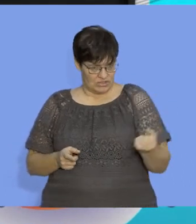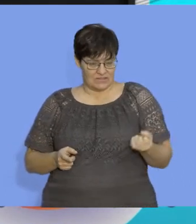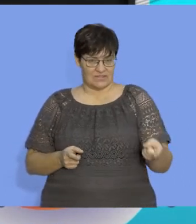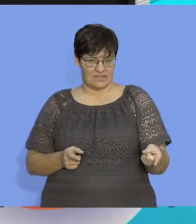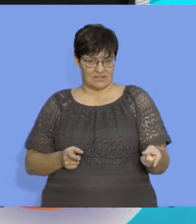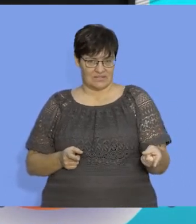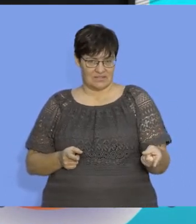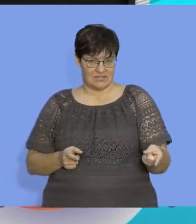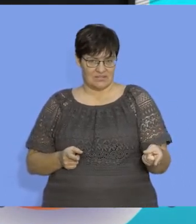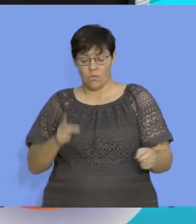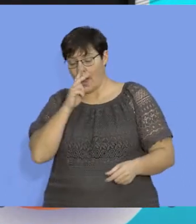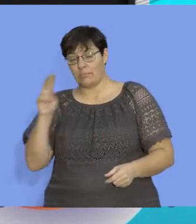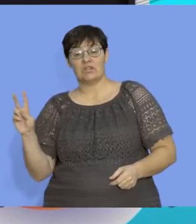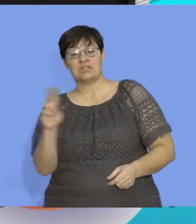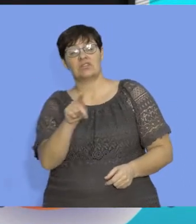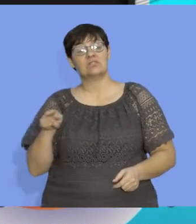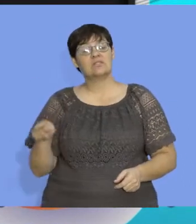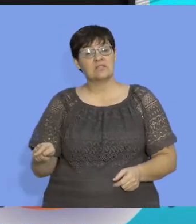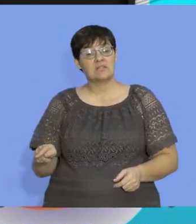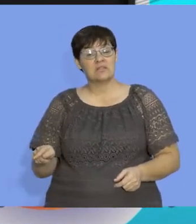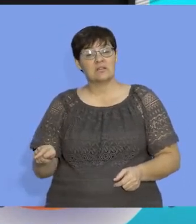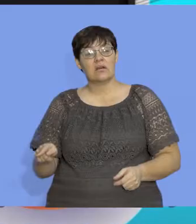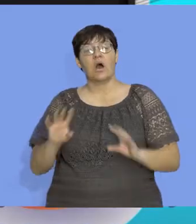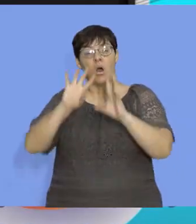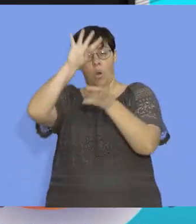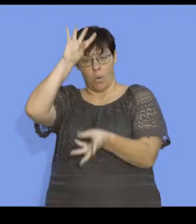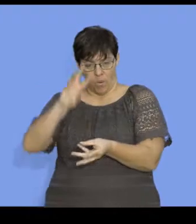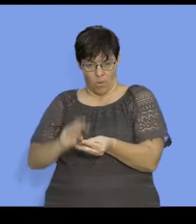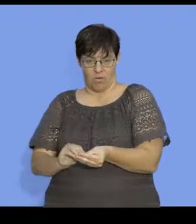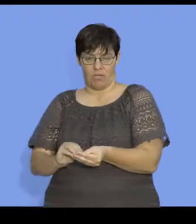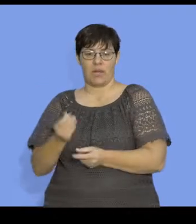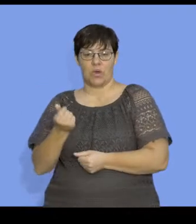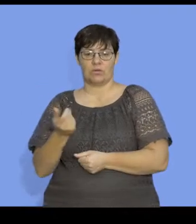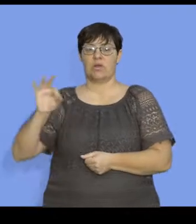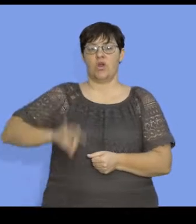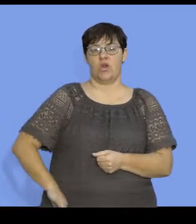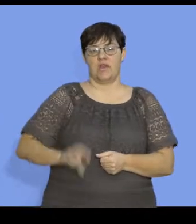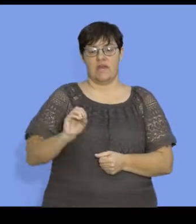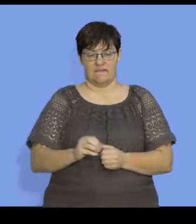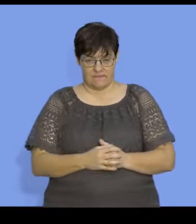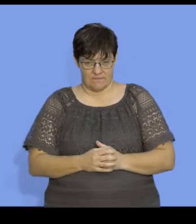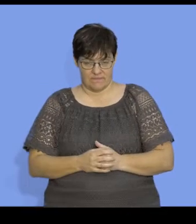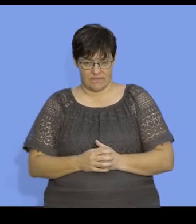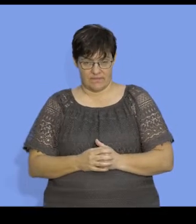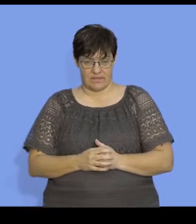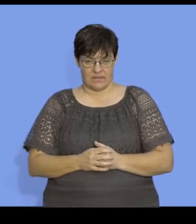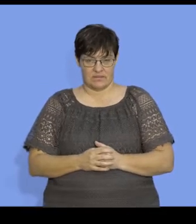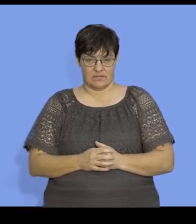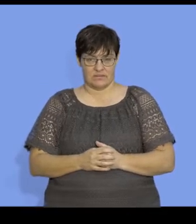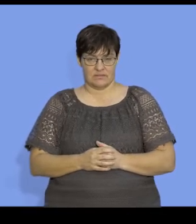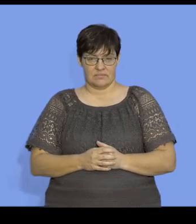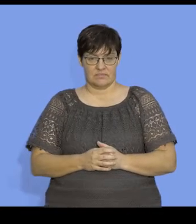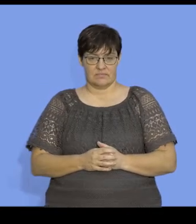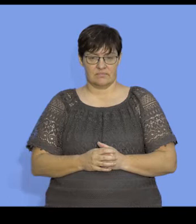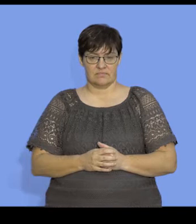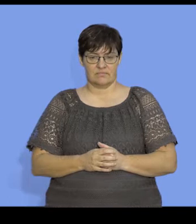statement will have the total amount that you have earned. Okay, then we're looking at, will there